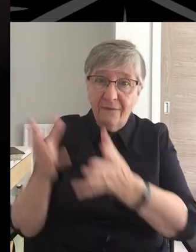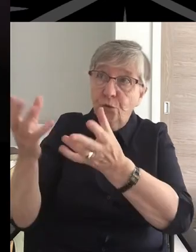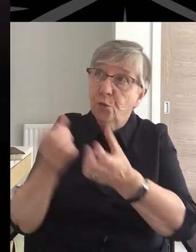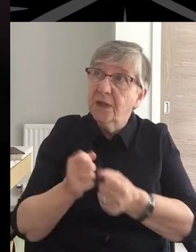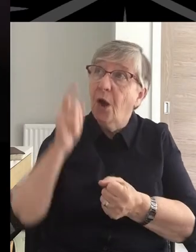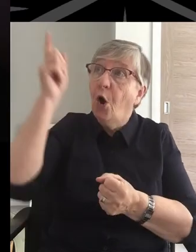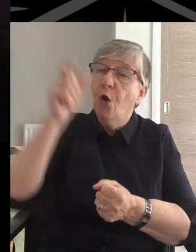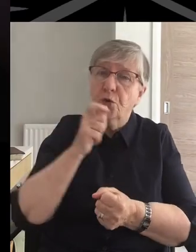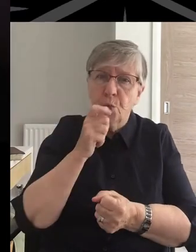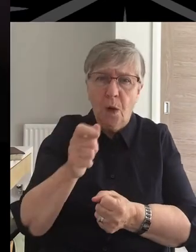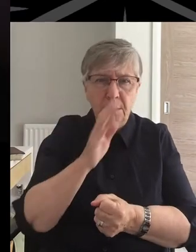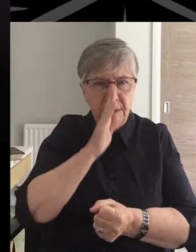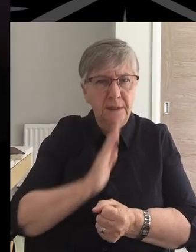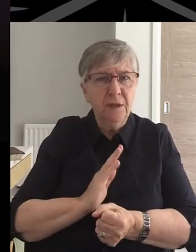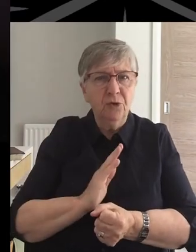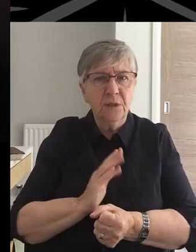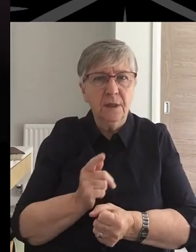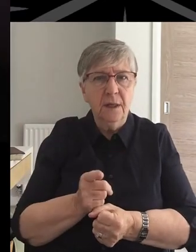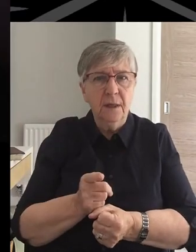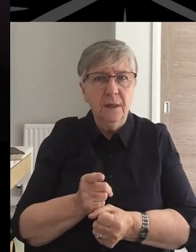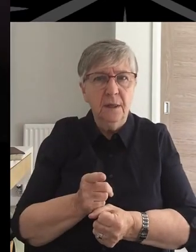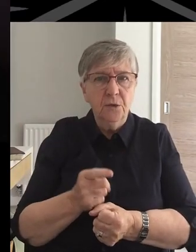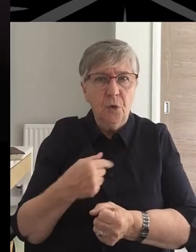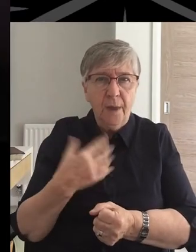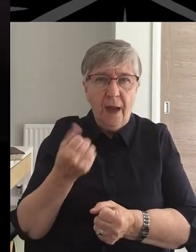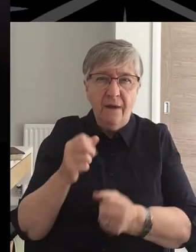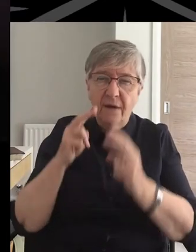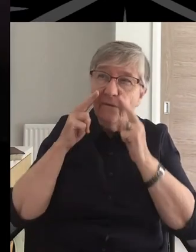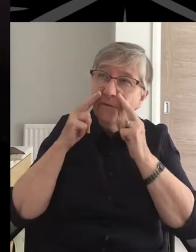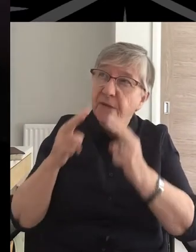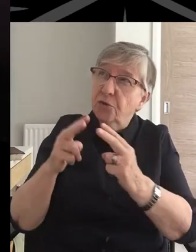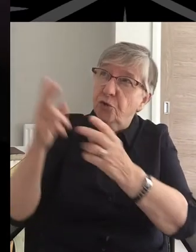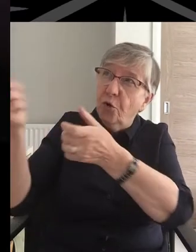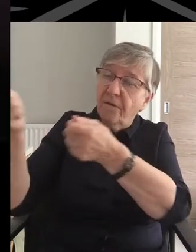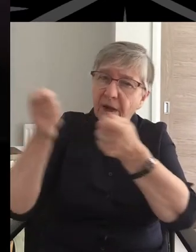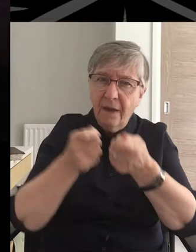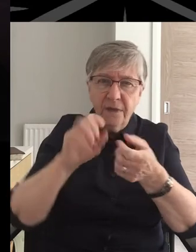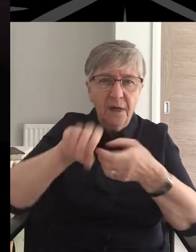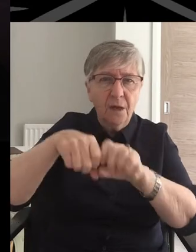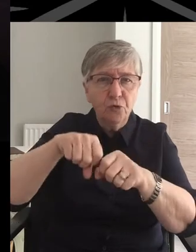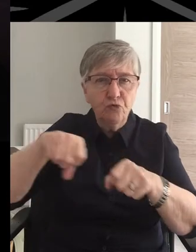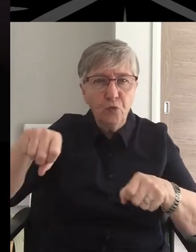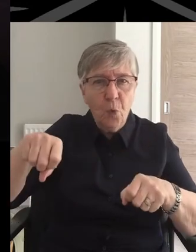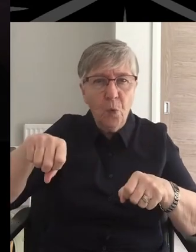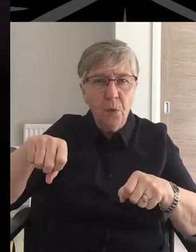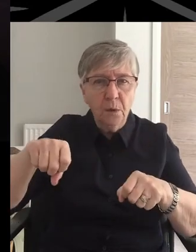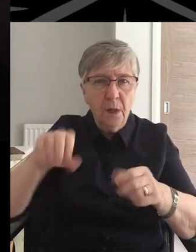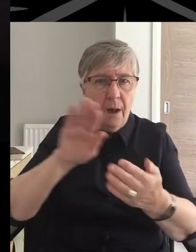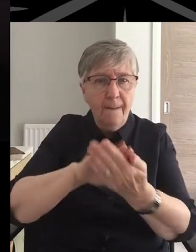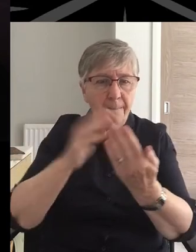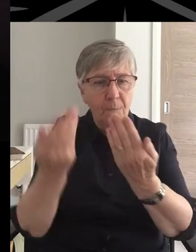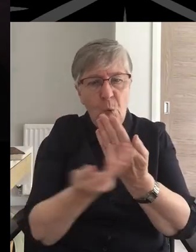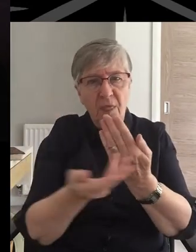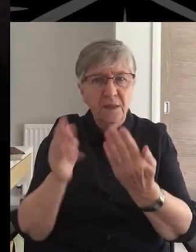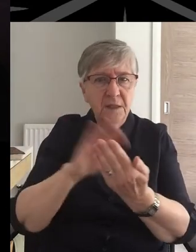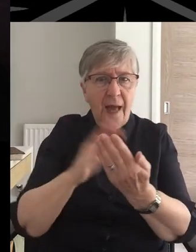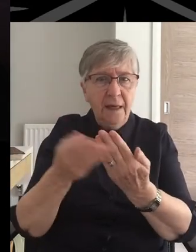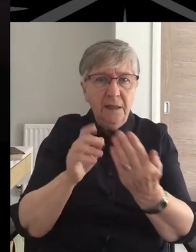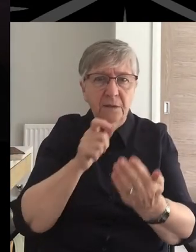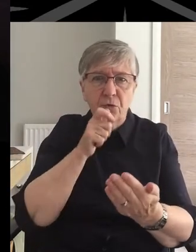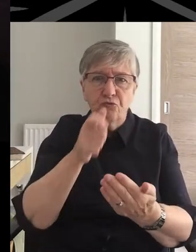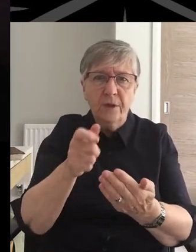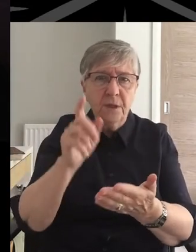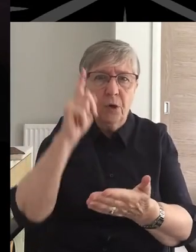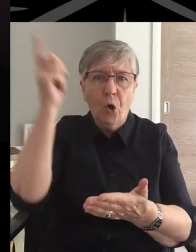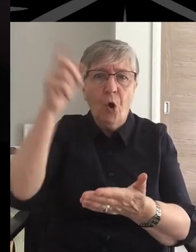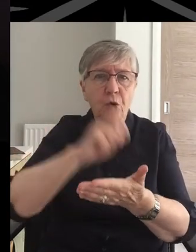God seriously. And so there is this vision of him being given a scroll. On both sides of it were written words from God, and he's